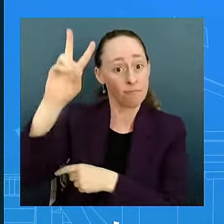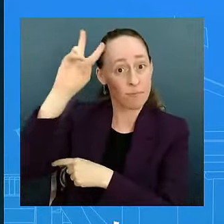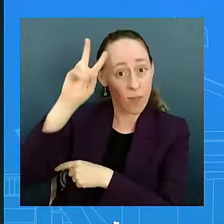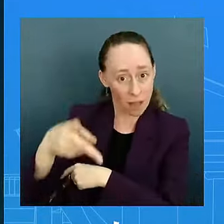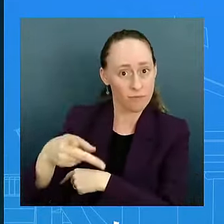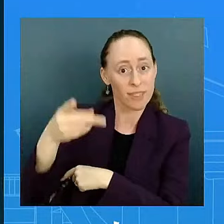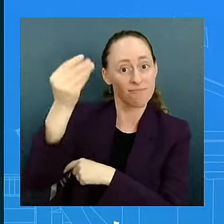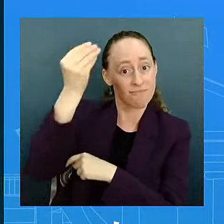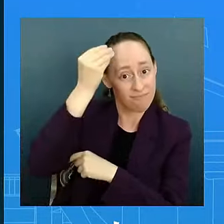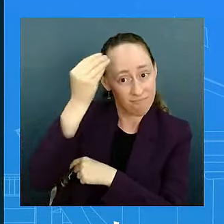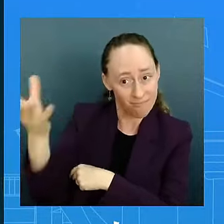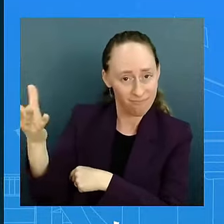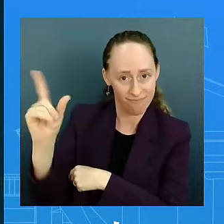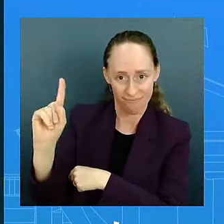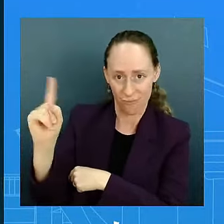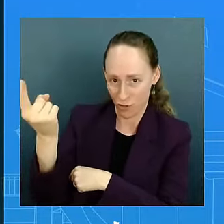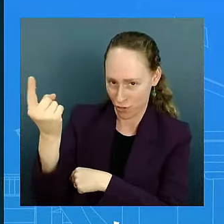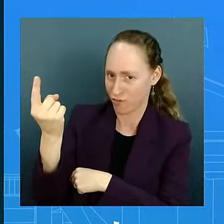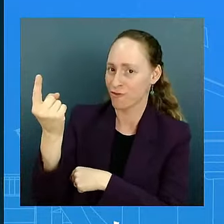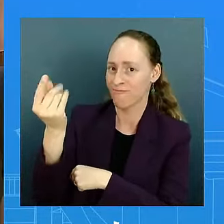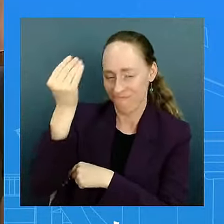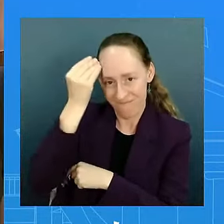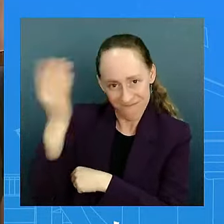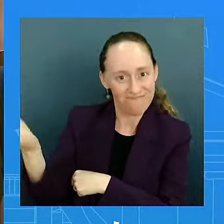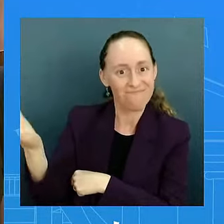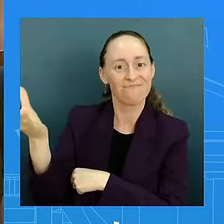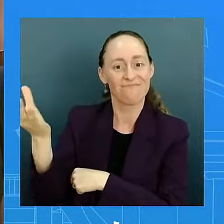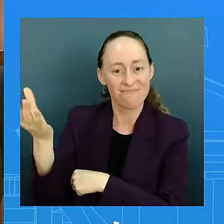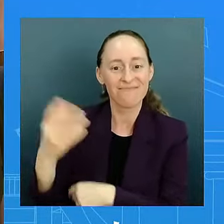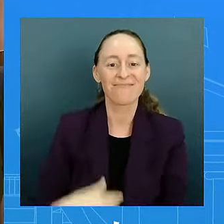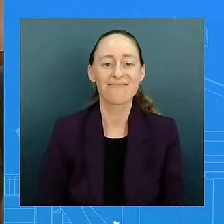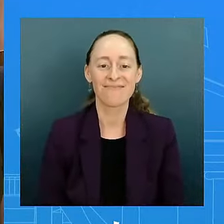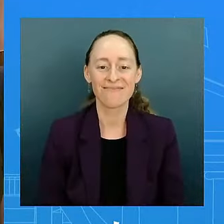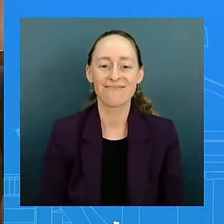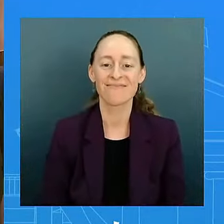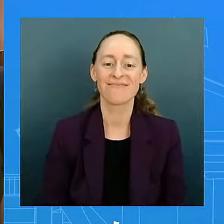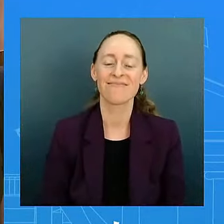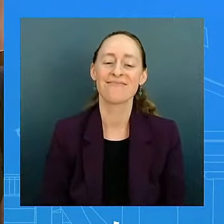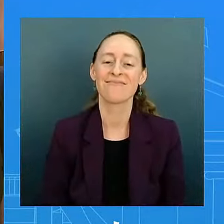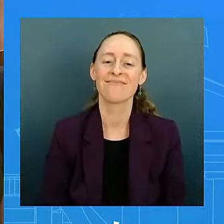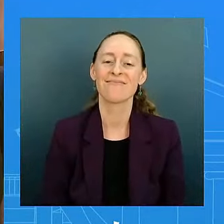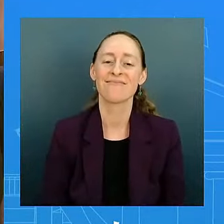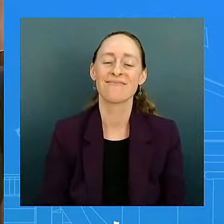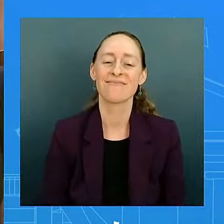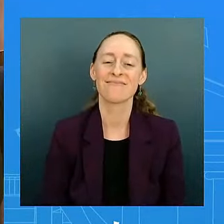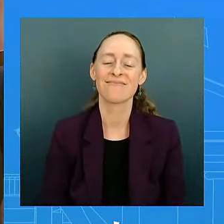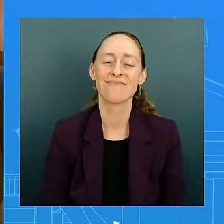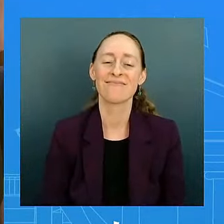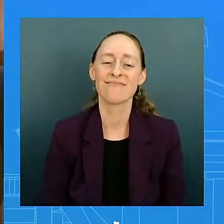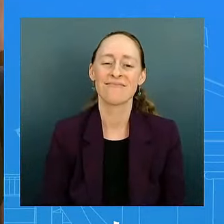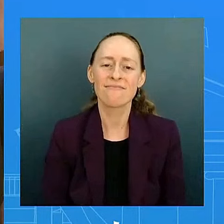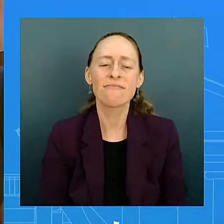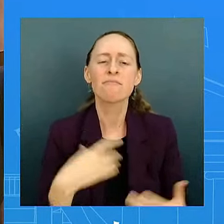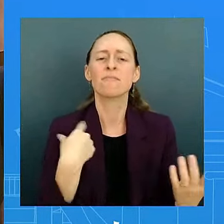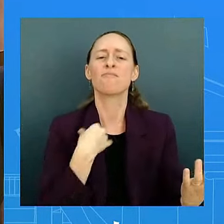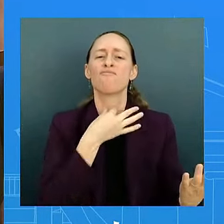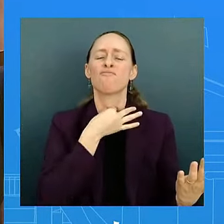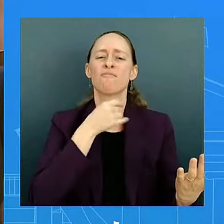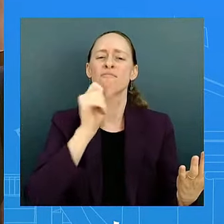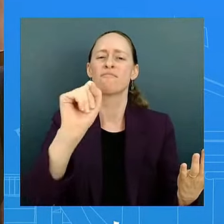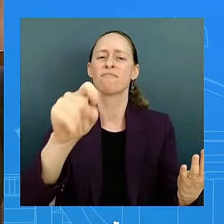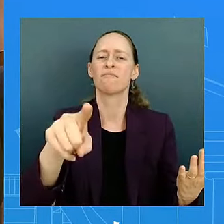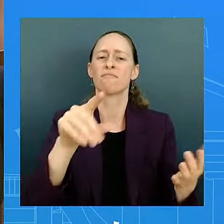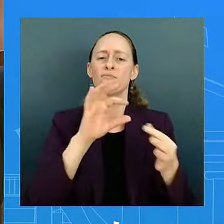to let him know of her pick. And then one foreign policy question. The readout of the president's call with